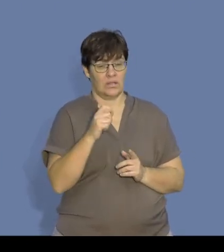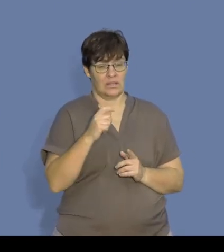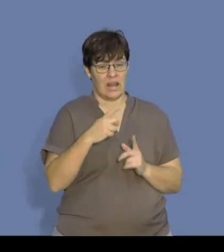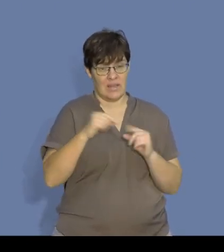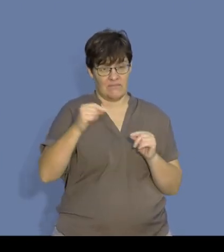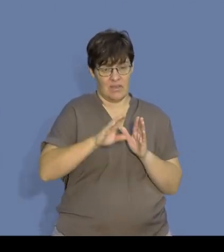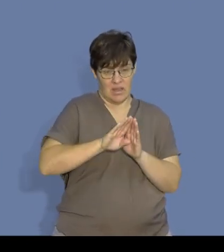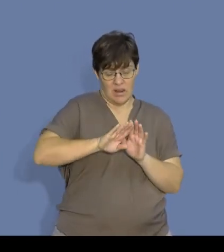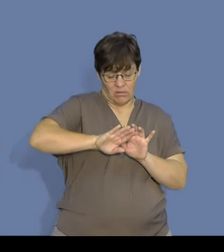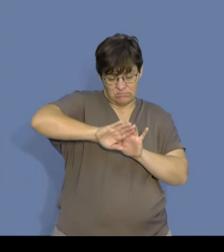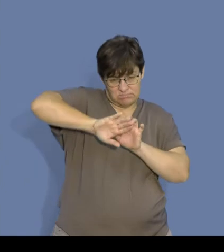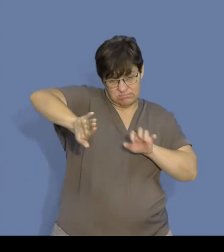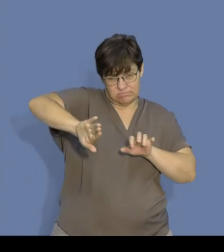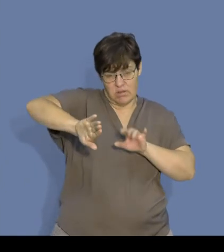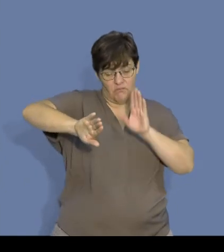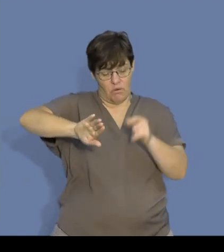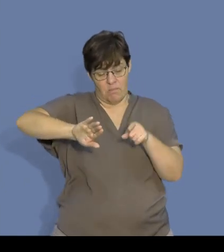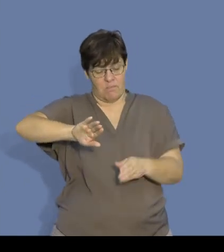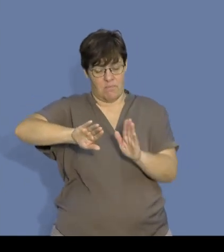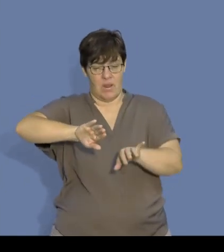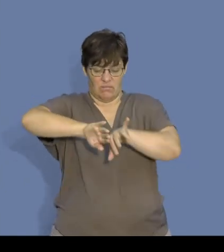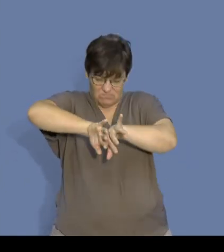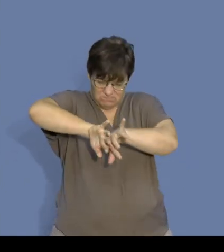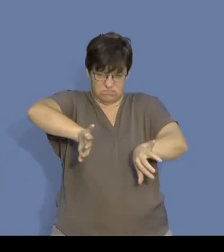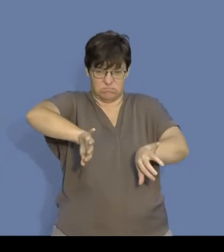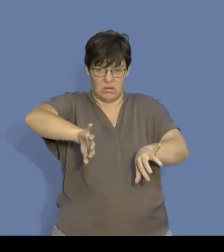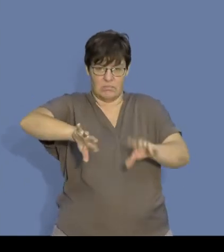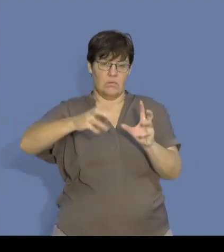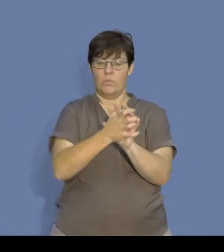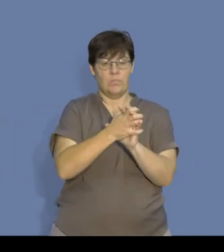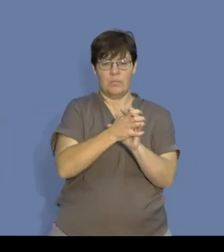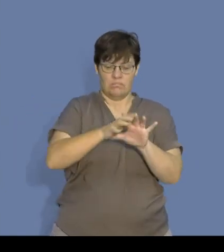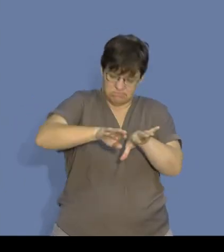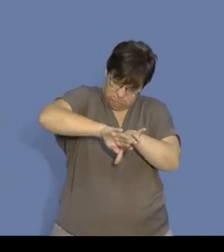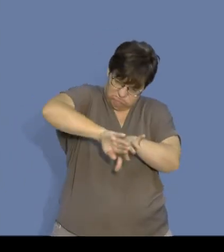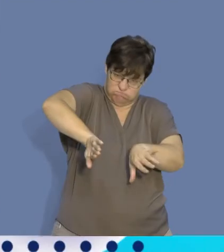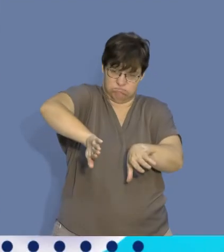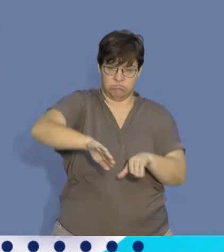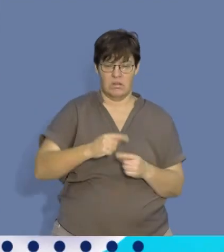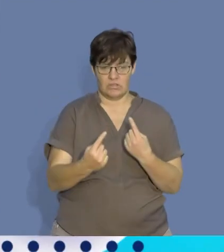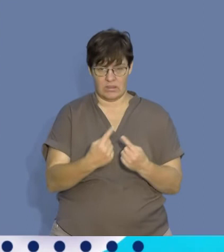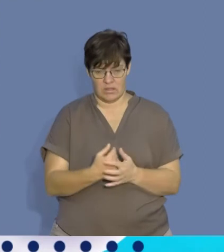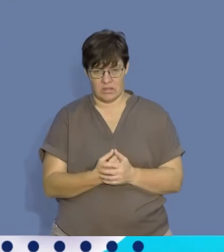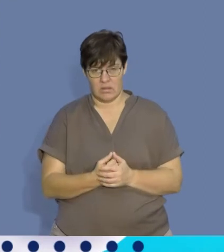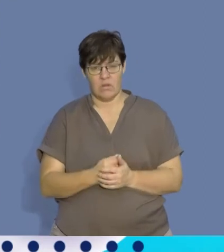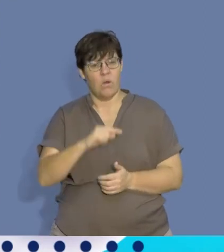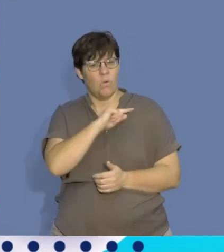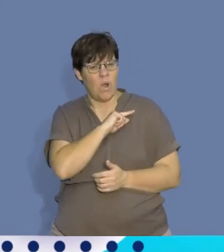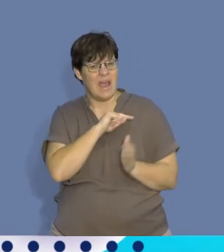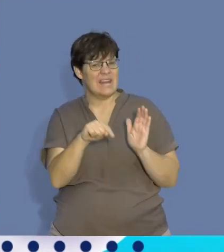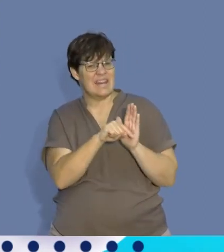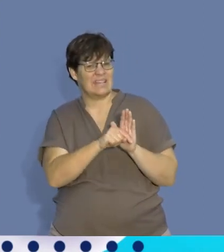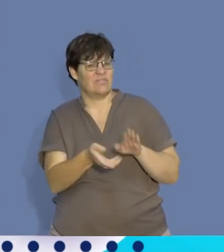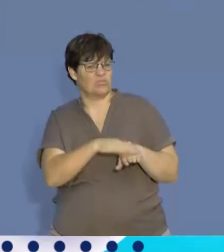repelled from the conducting plate. They're not attracted to each other. Why do I want a negatively